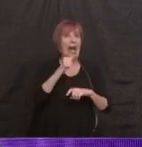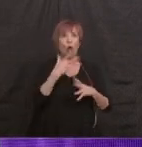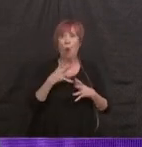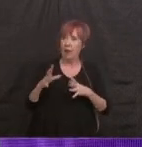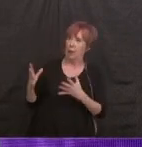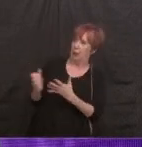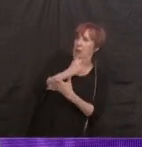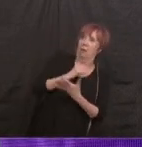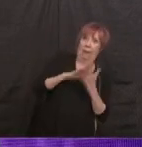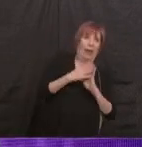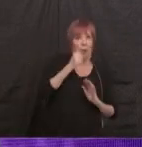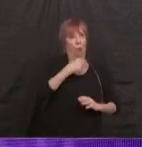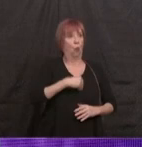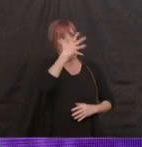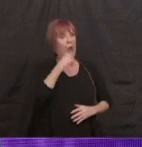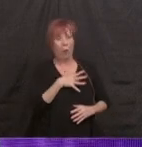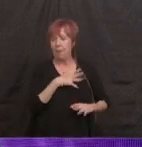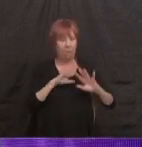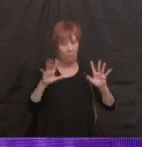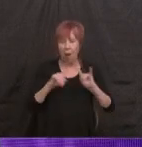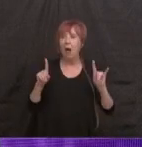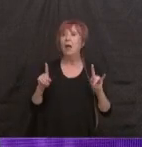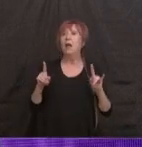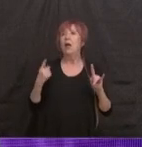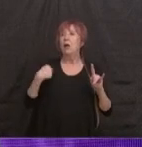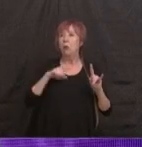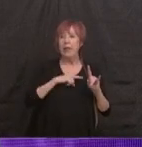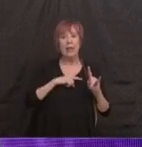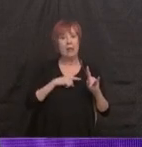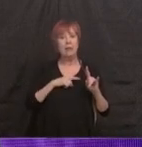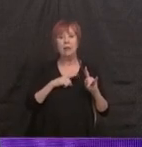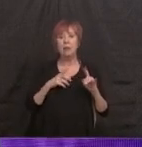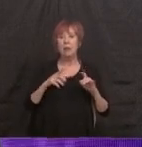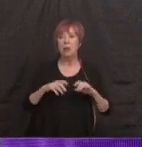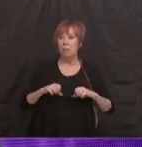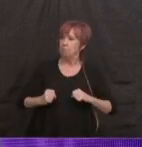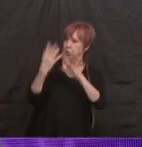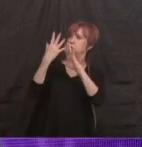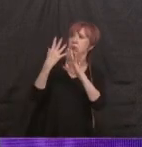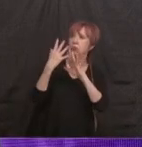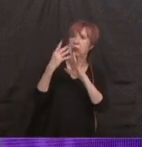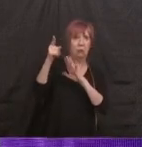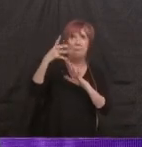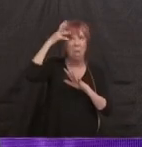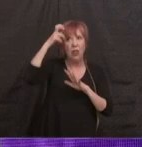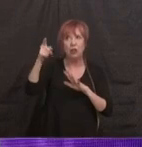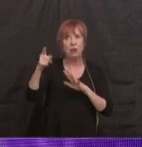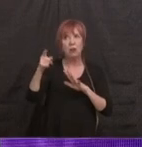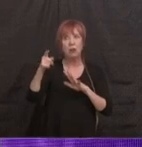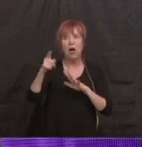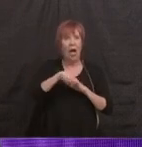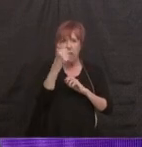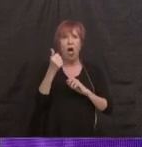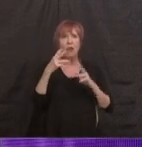that community of women who broke the silence and stood up to a monster and other monsters who had all of this